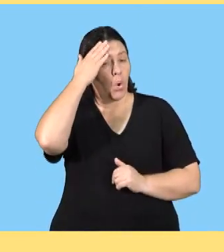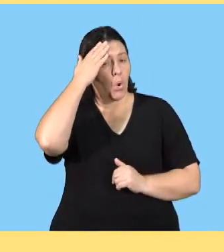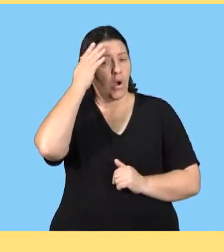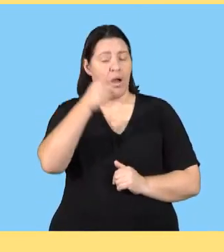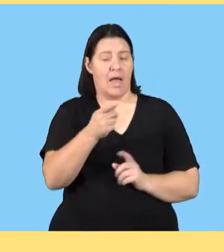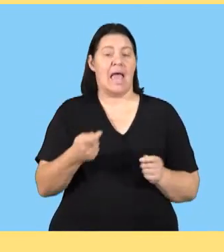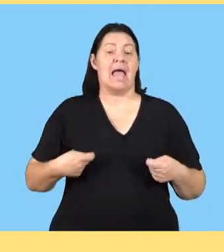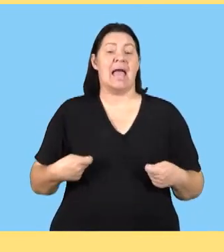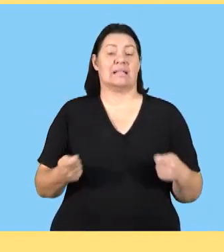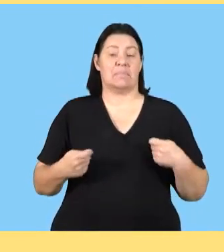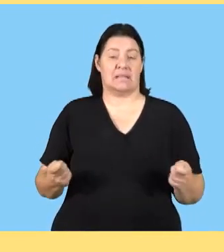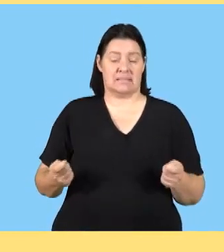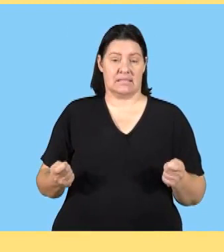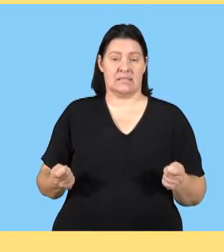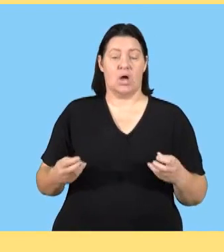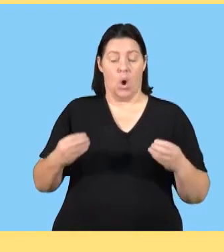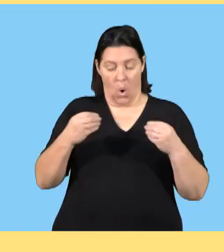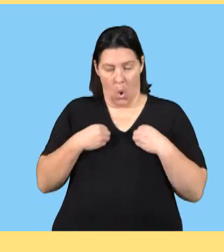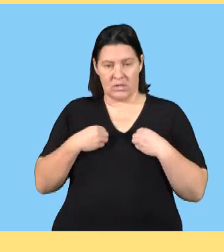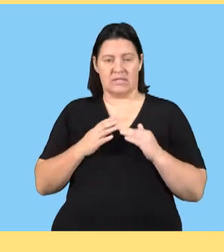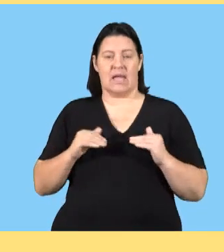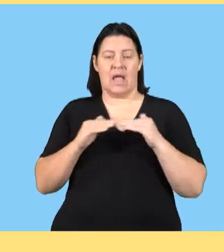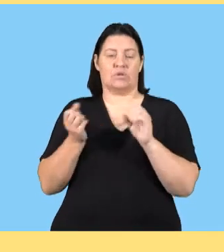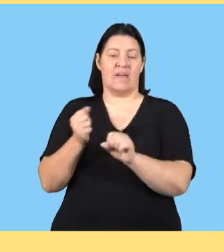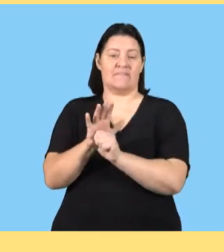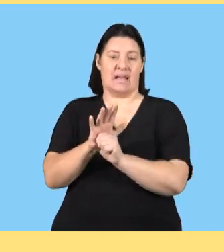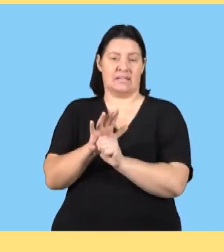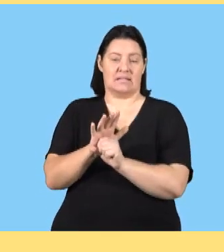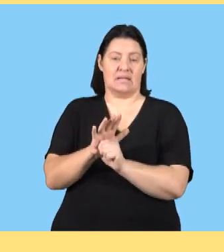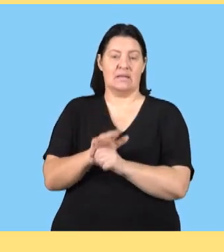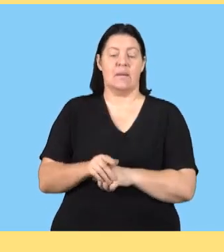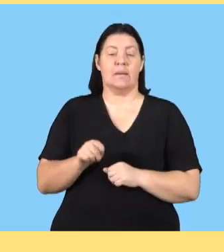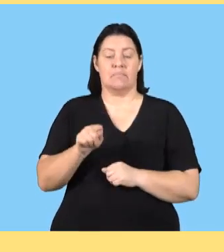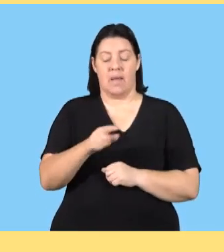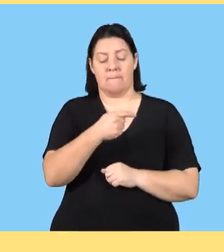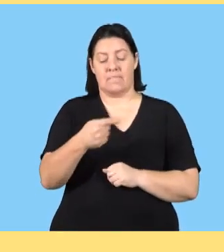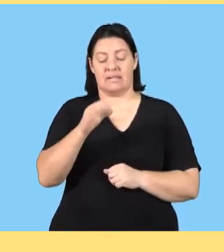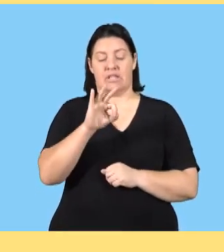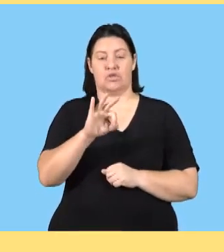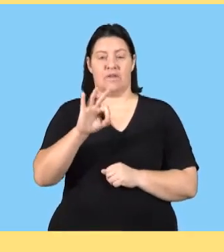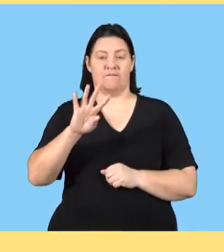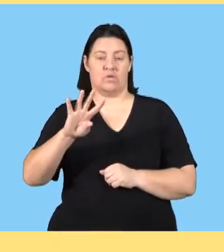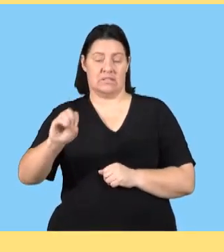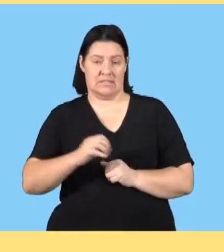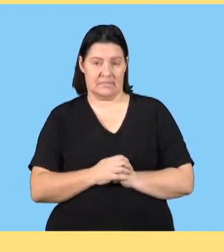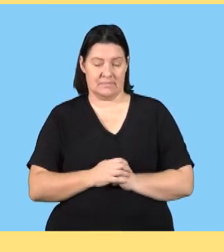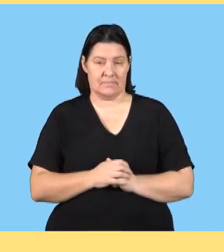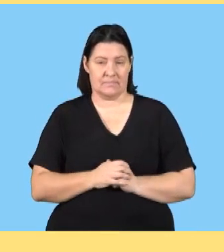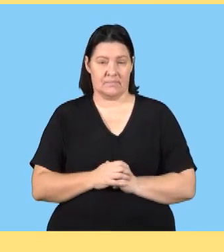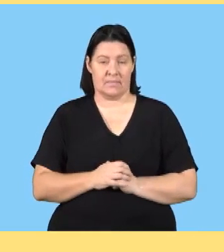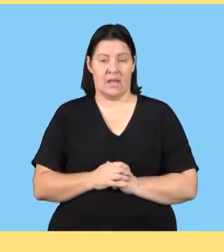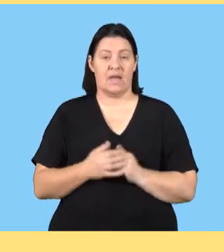bad debt is an expense. It will affect owner's equity. So owner's equity is going to be minus